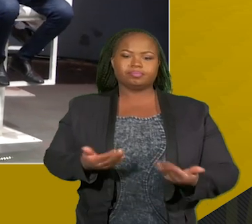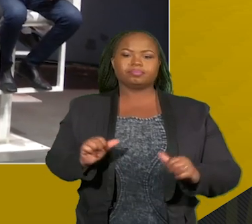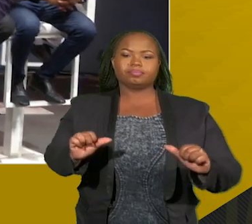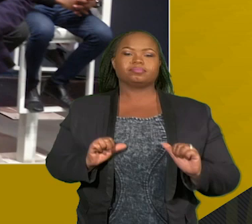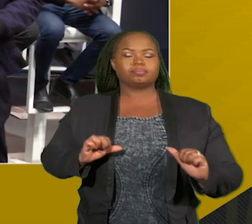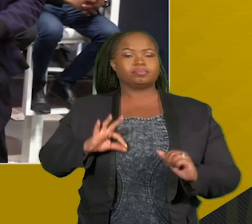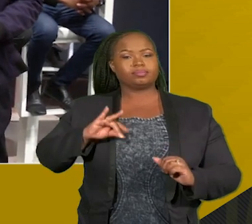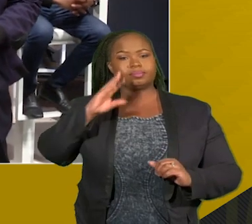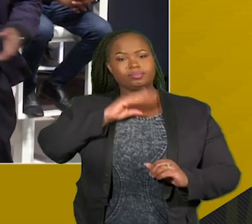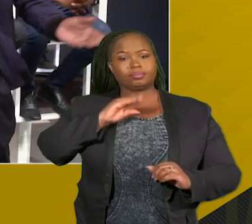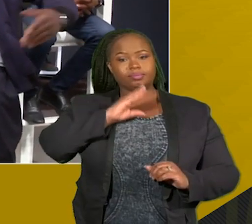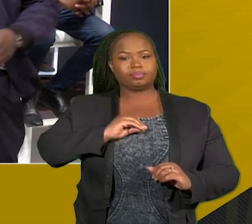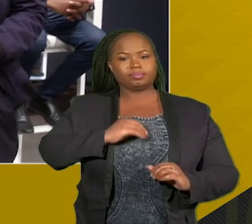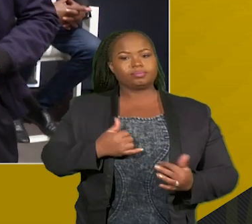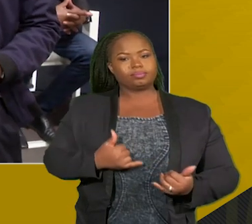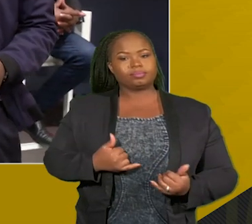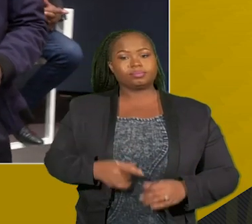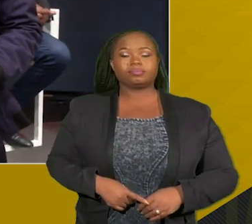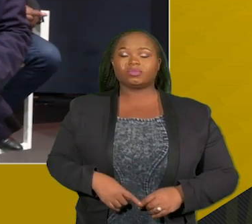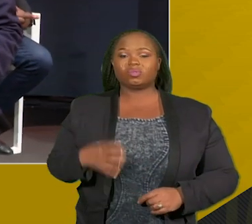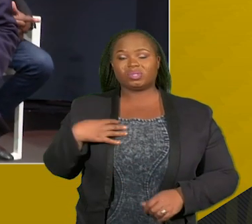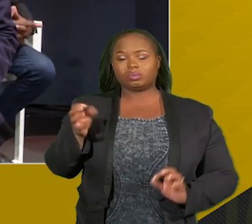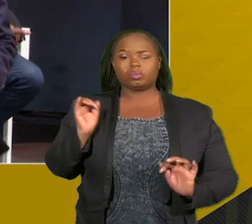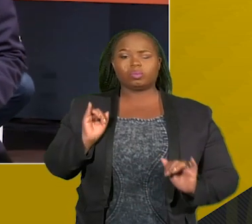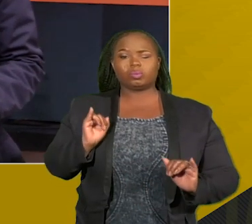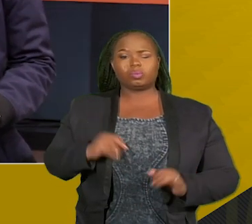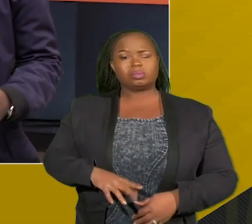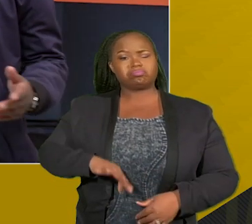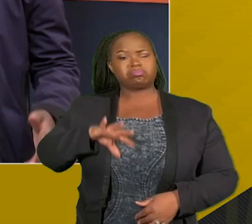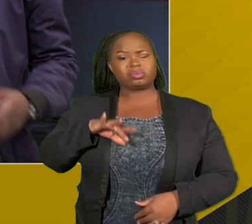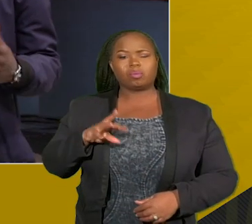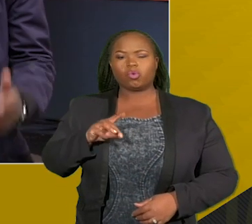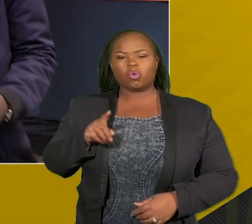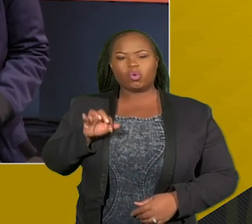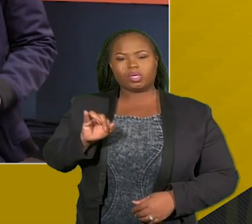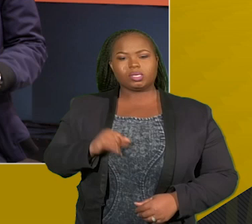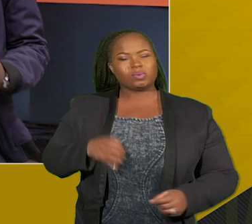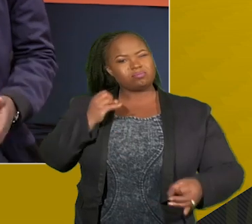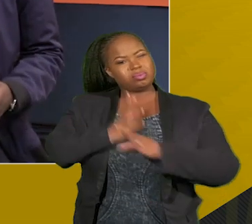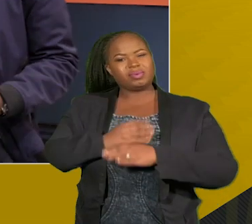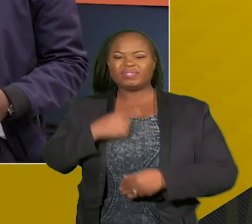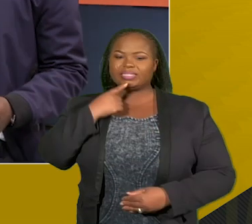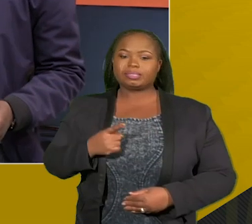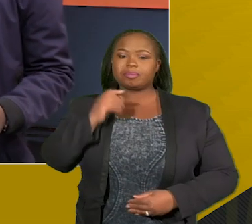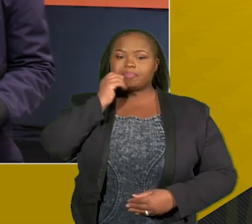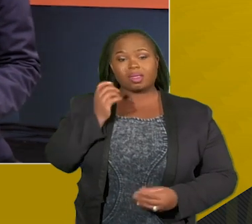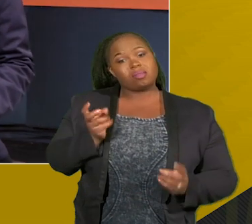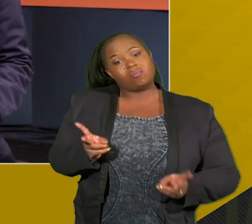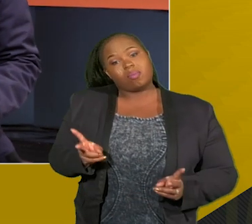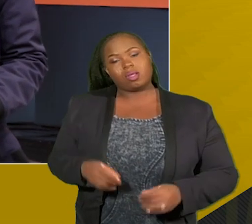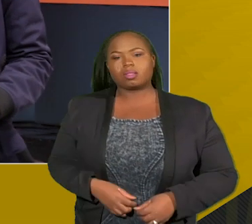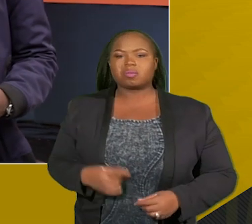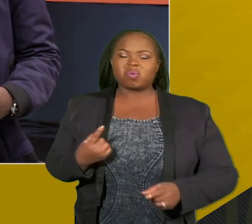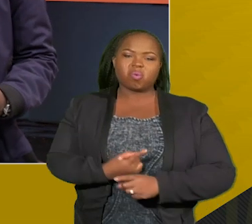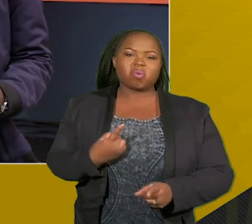Welcome back to Daily Thetha. Silvalo uhlelo sebreaking bekushisa kakhulu. Pastor Mloyo keeper umlilo at abantu besilisa isikhathi esiningi you find them